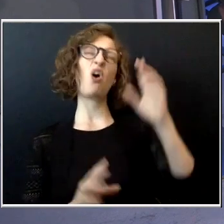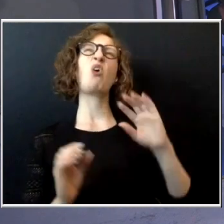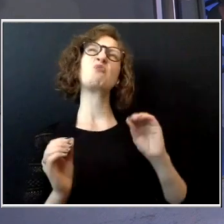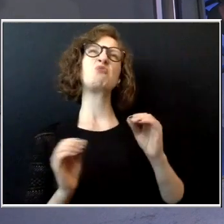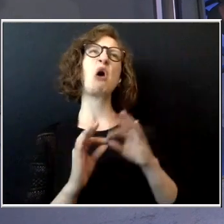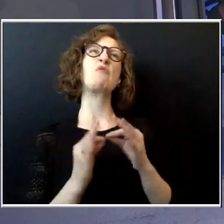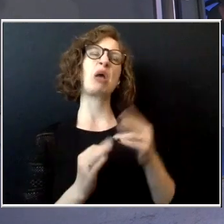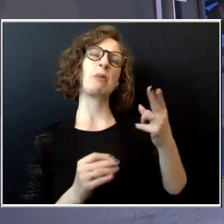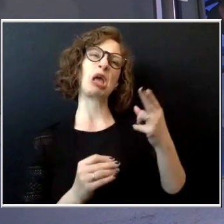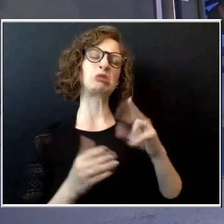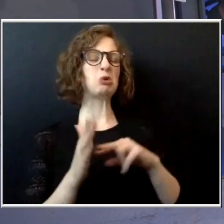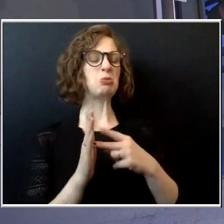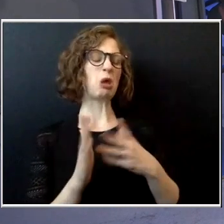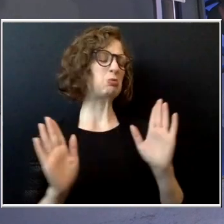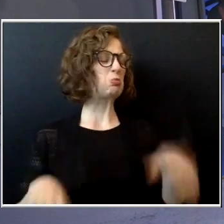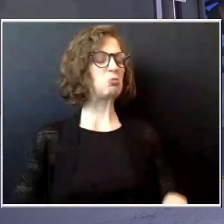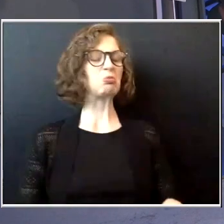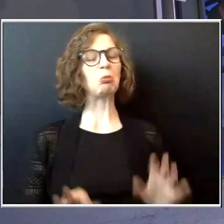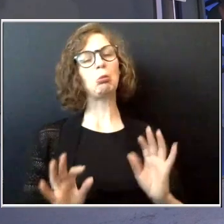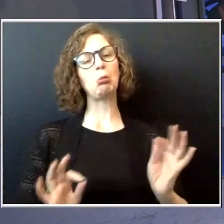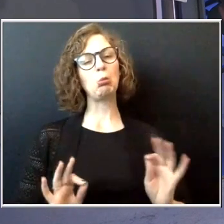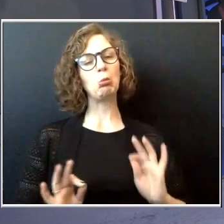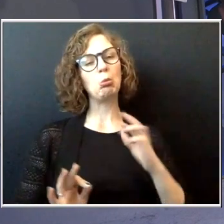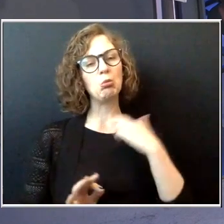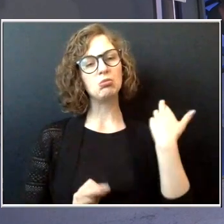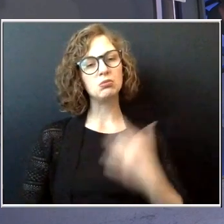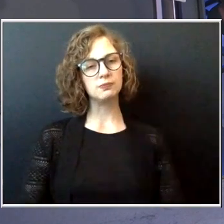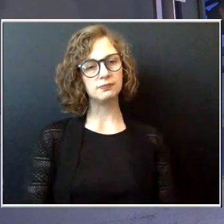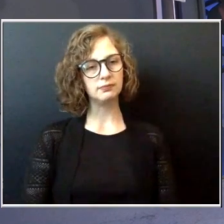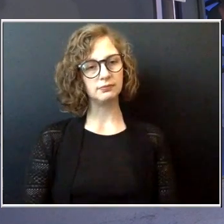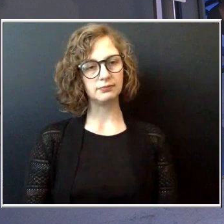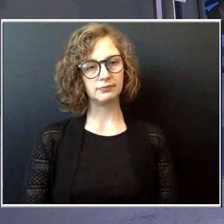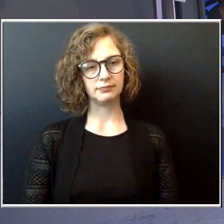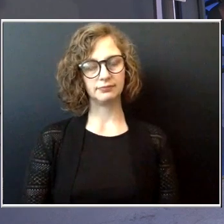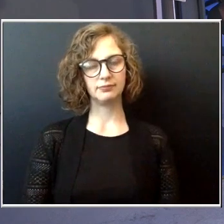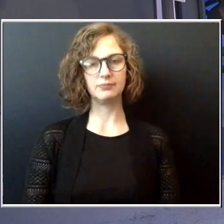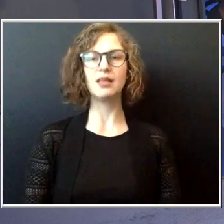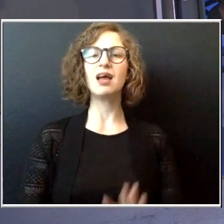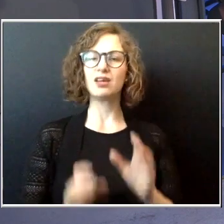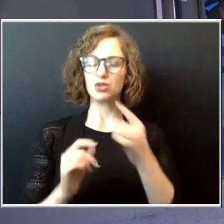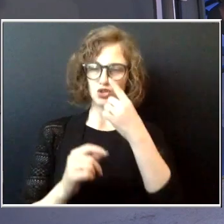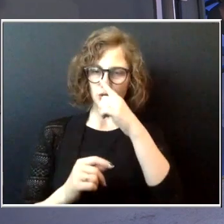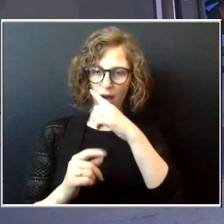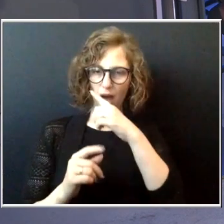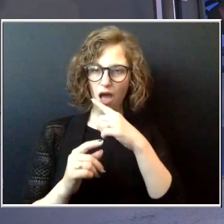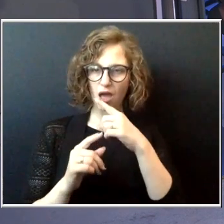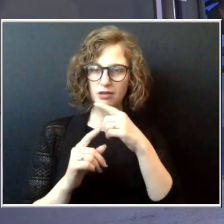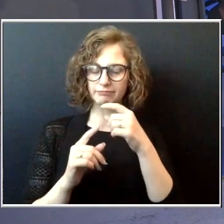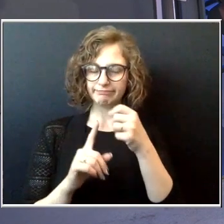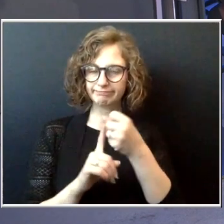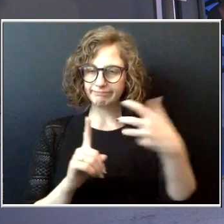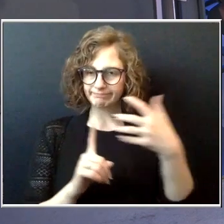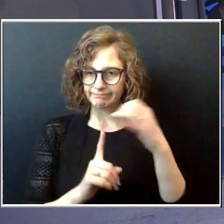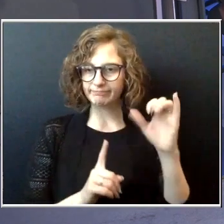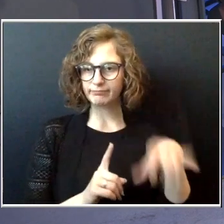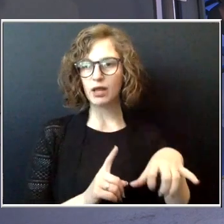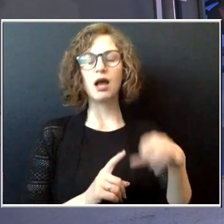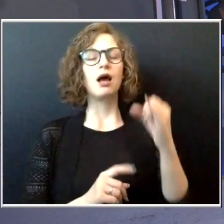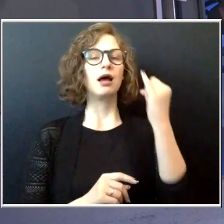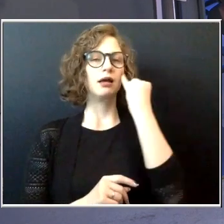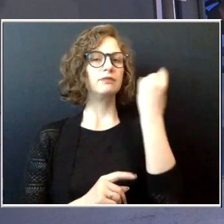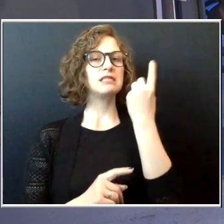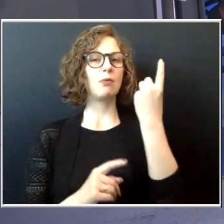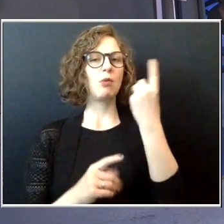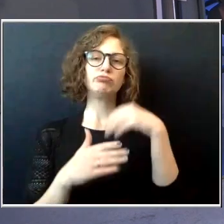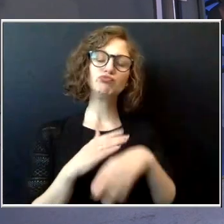my risk is pretty low. So, I mean, and go a little deeper into that, because somebody comes in, meets with you, gets a genetic test. What kind of information do you